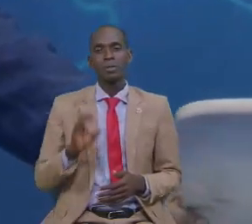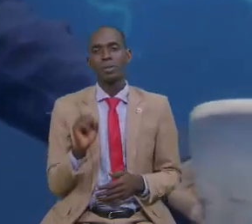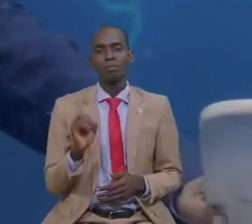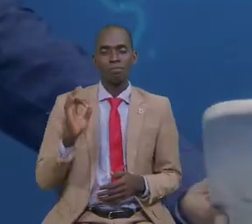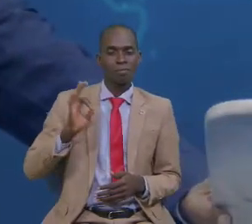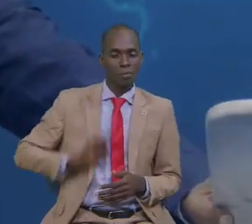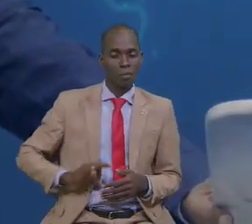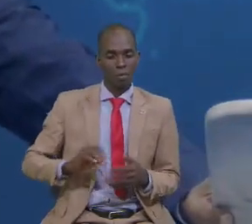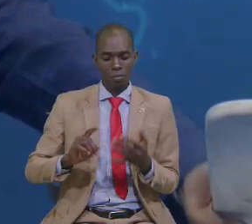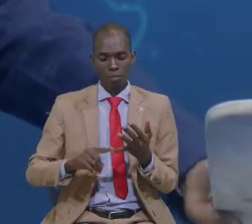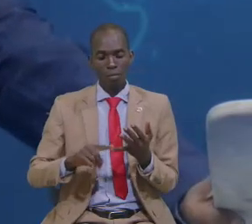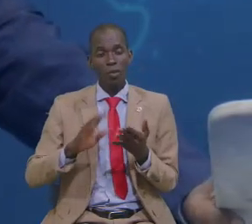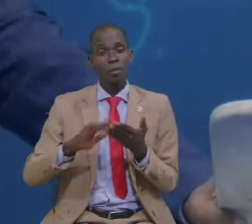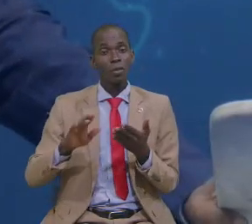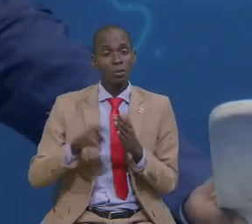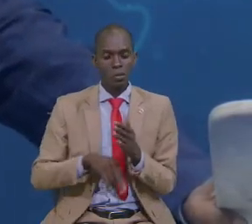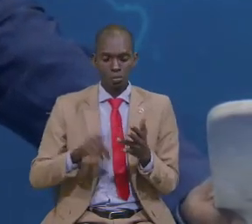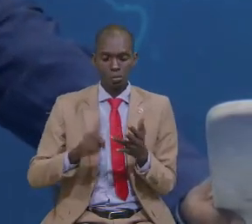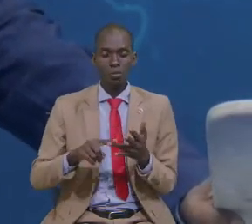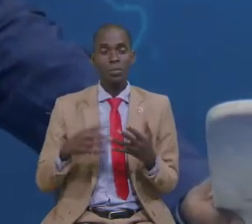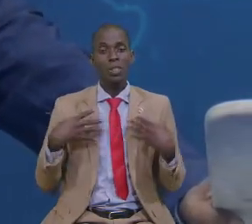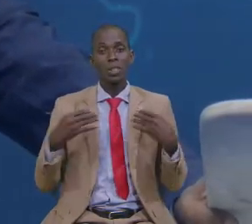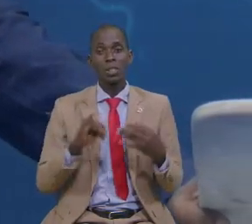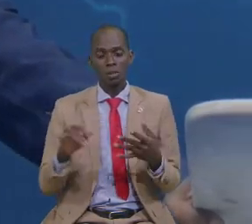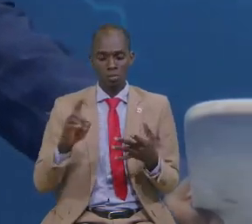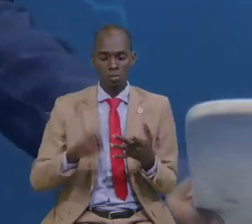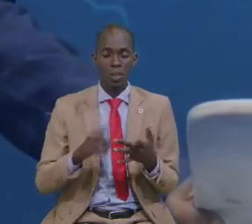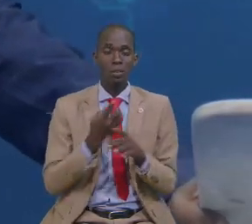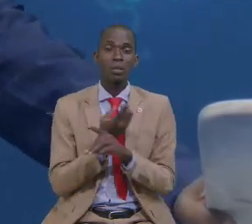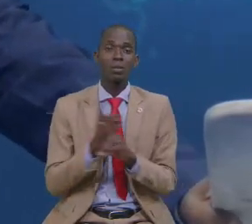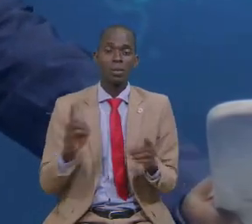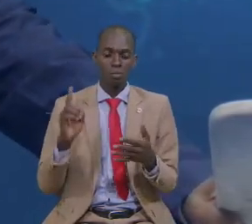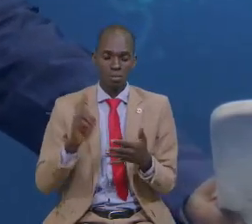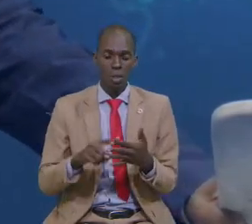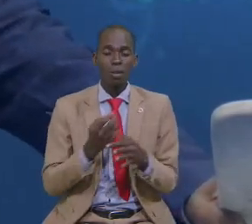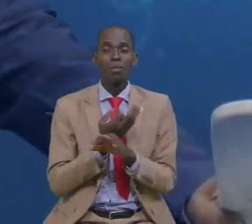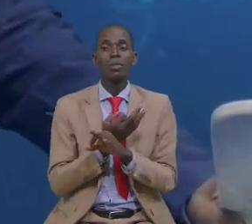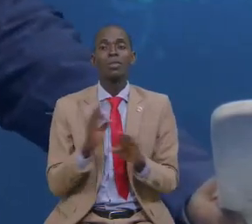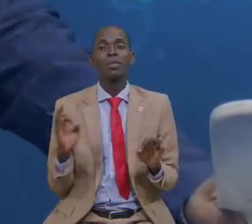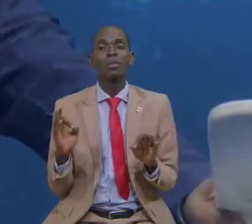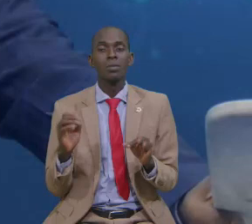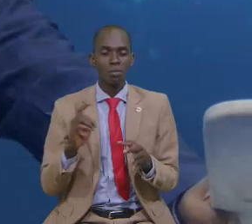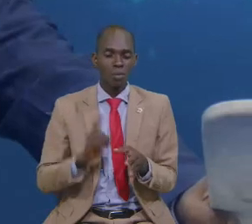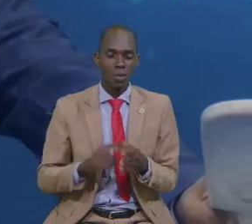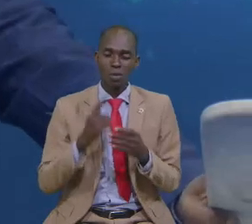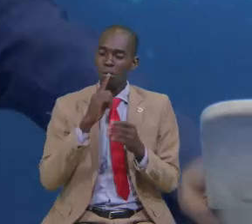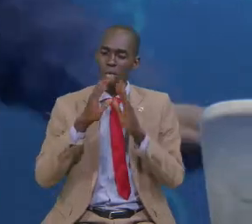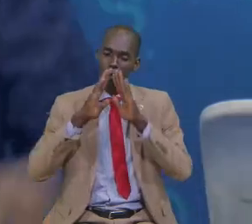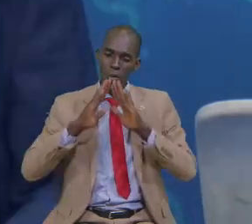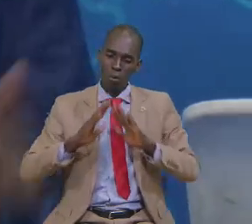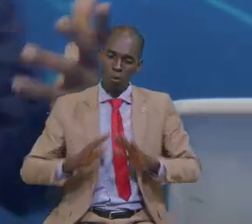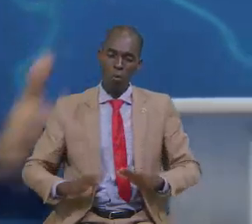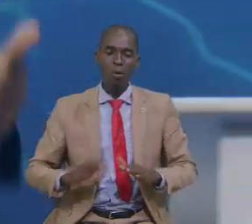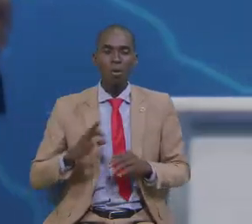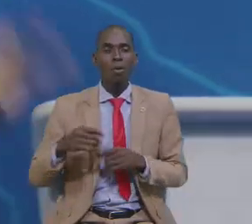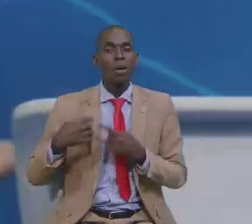forgiveness healing Deliverance freedom is a piece of heart